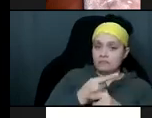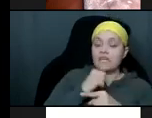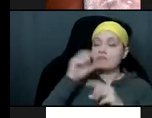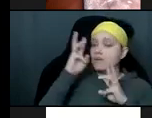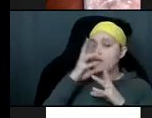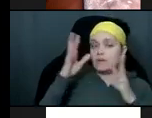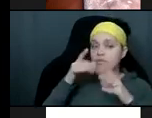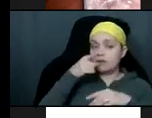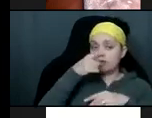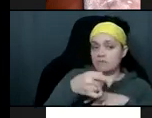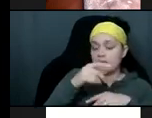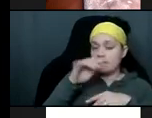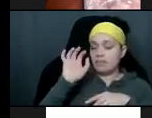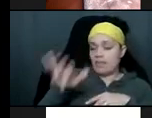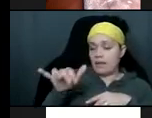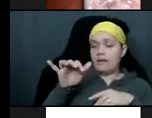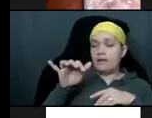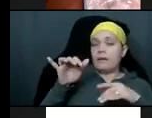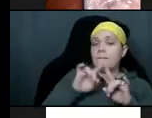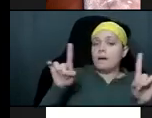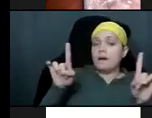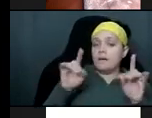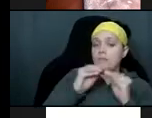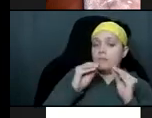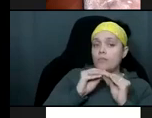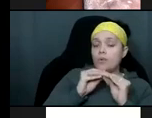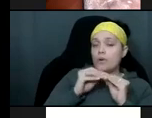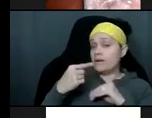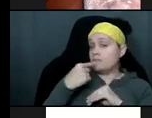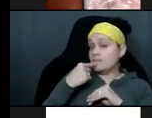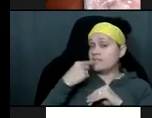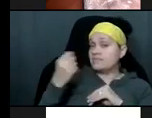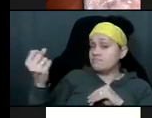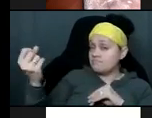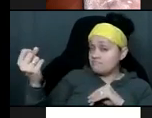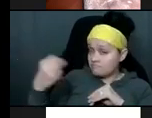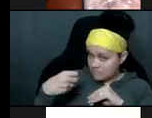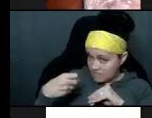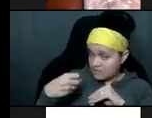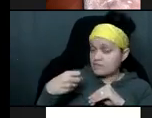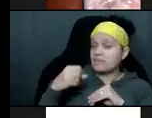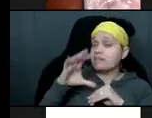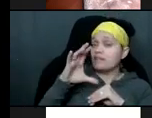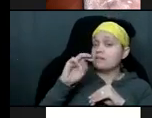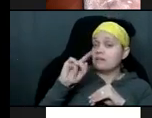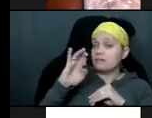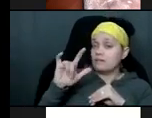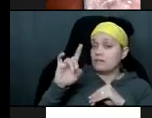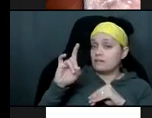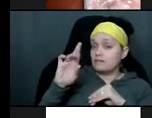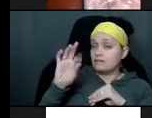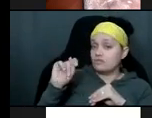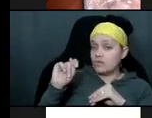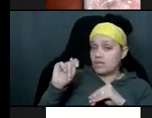about those. But I am saying, yes, continental drift made